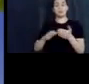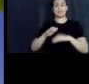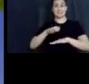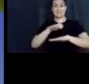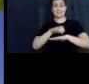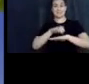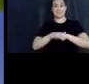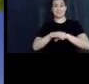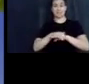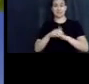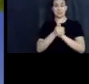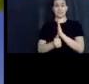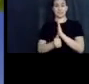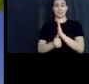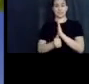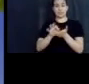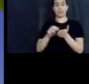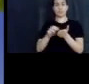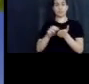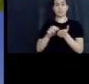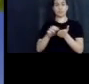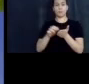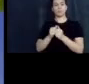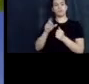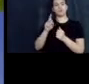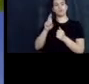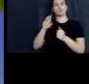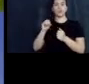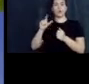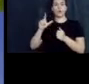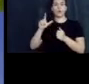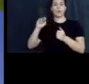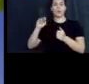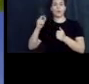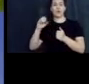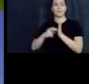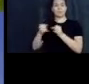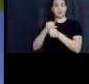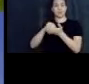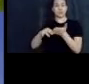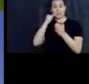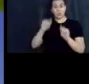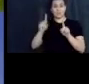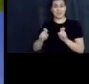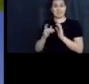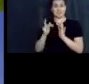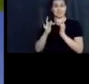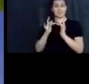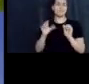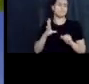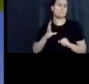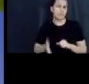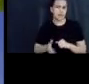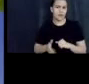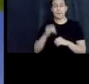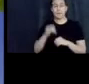from Duolingo to assist with international students with a remote testing option. So maybe if you weren't able to take your TOEFL or anything like that, we are going to